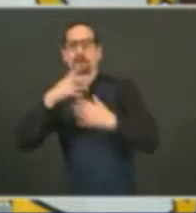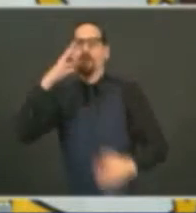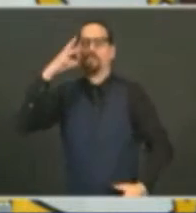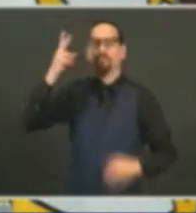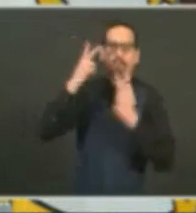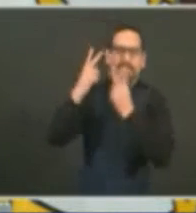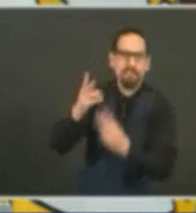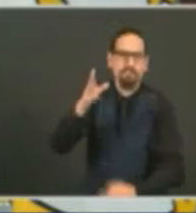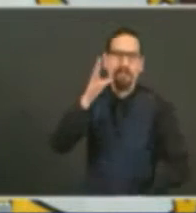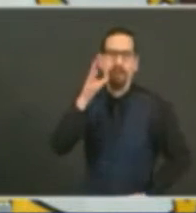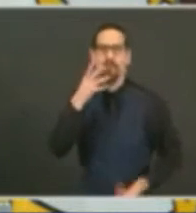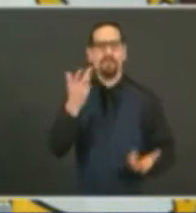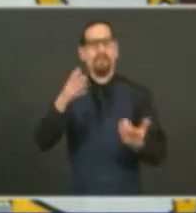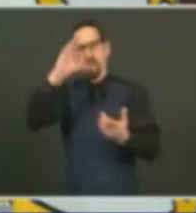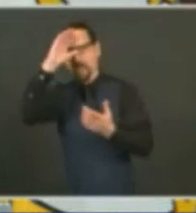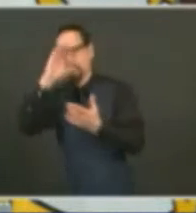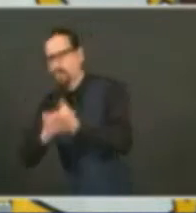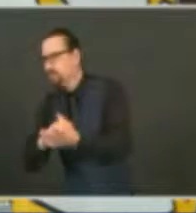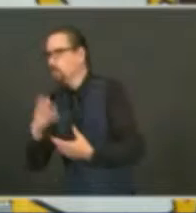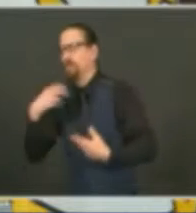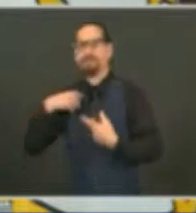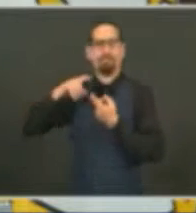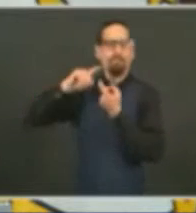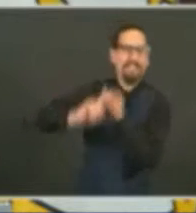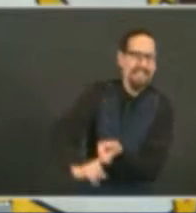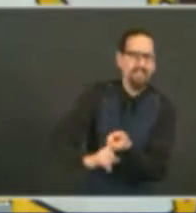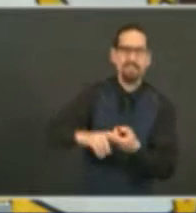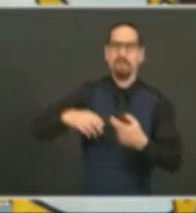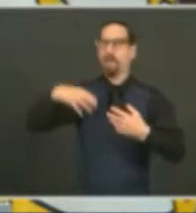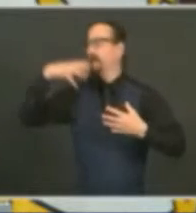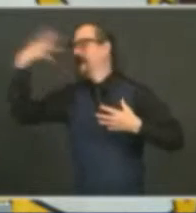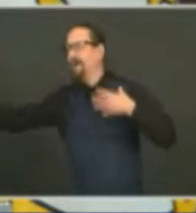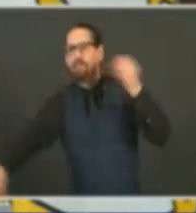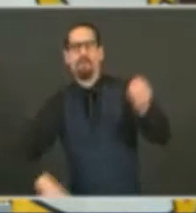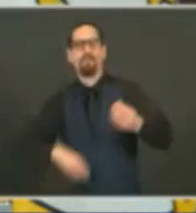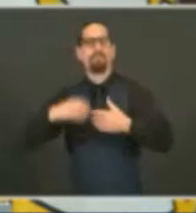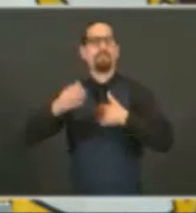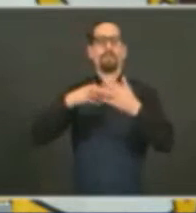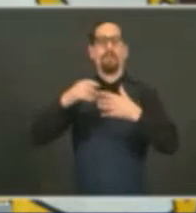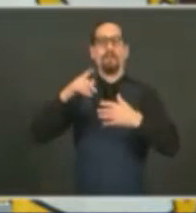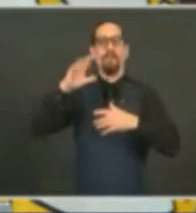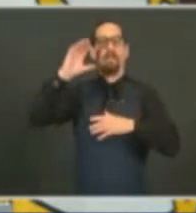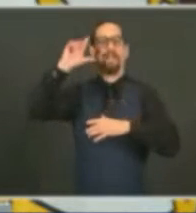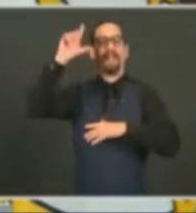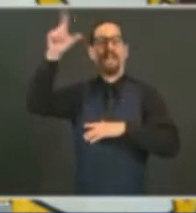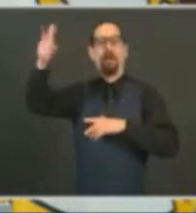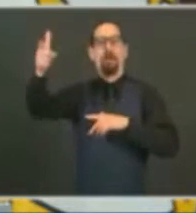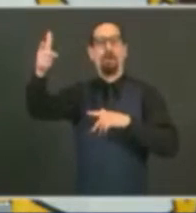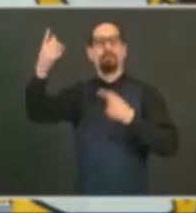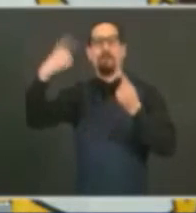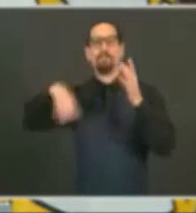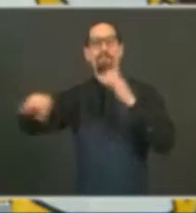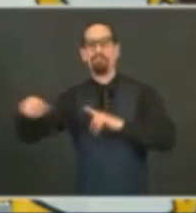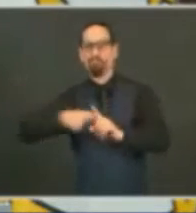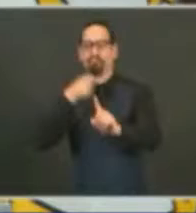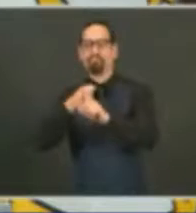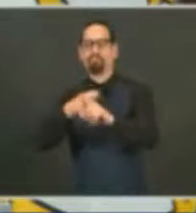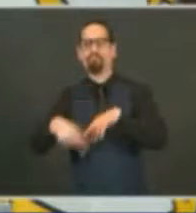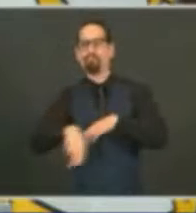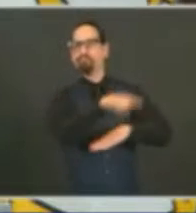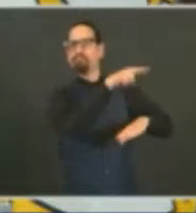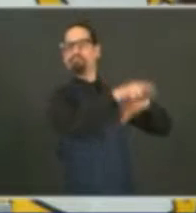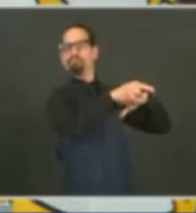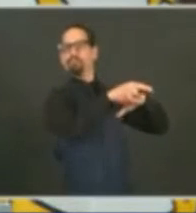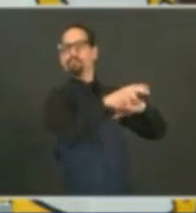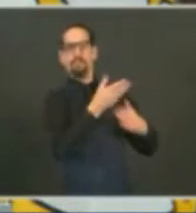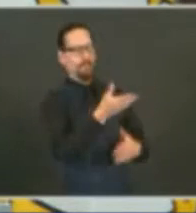a field hospital that was improperly staffed. Because that could happen to you or a loved one if we all don't